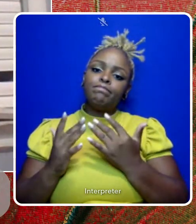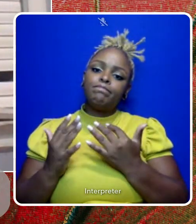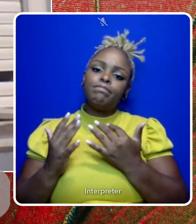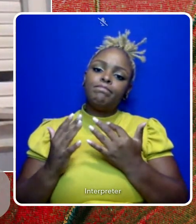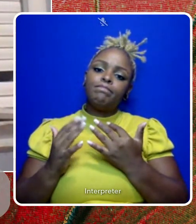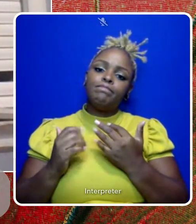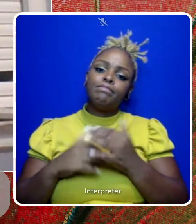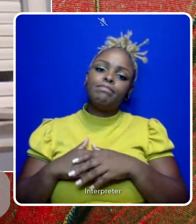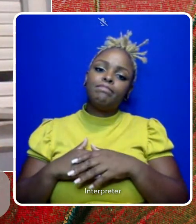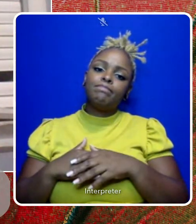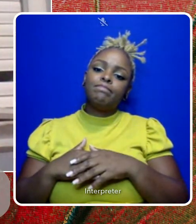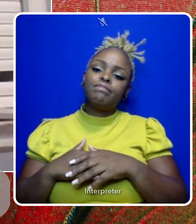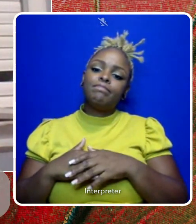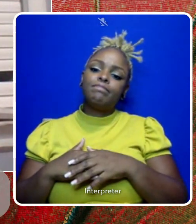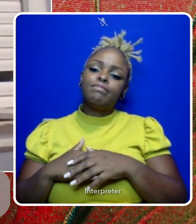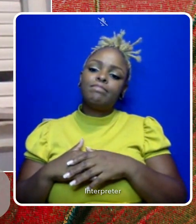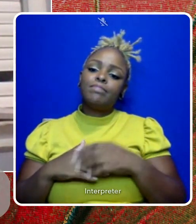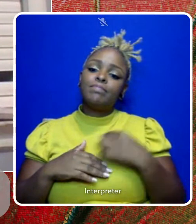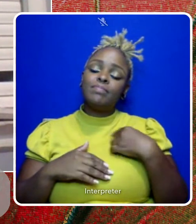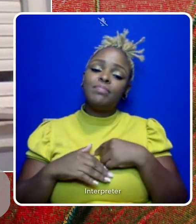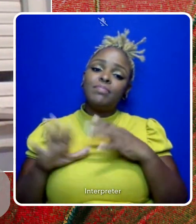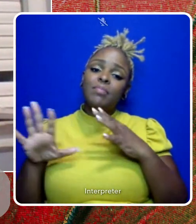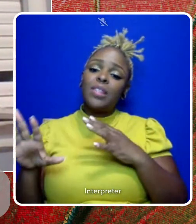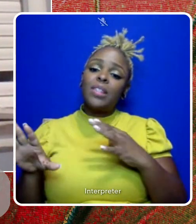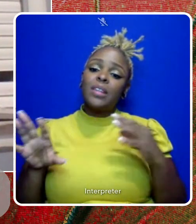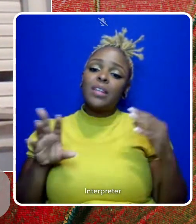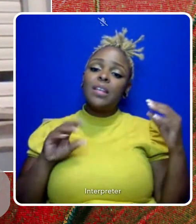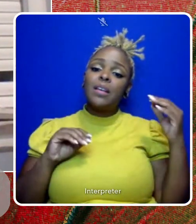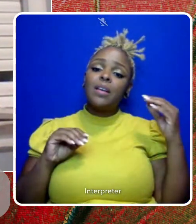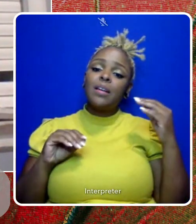Her hands wave goodbye.